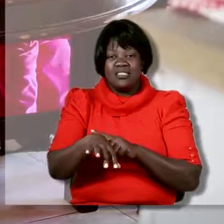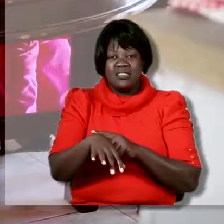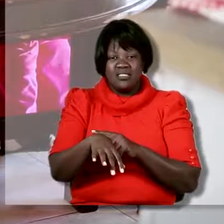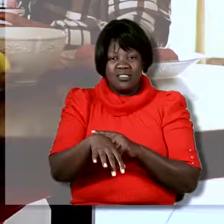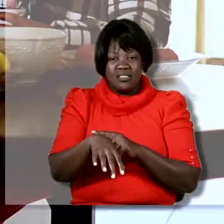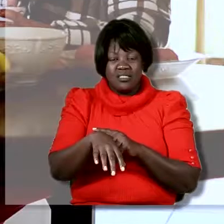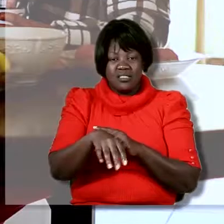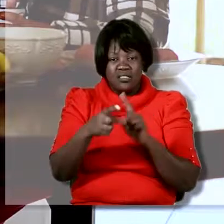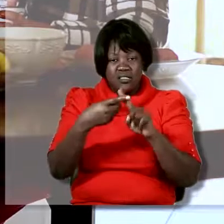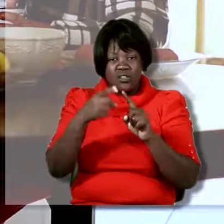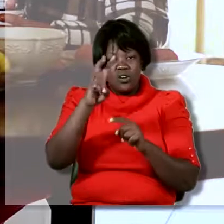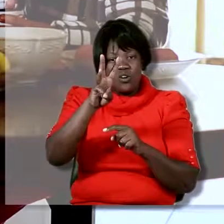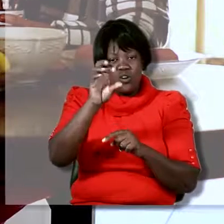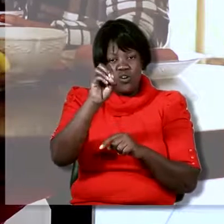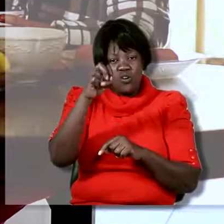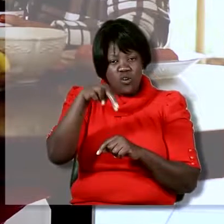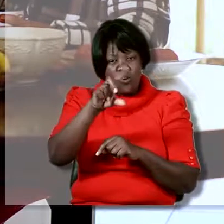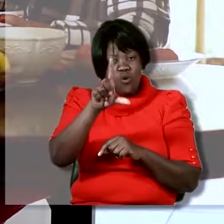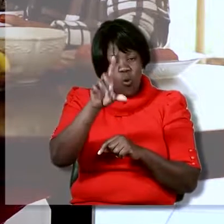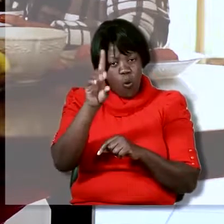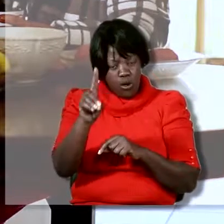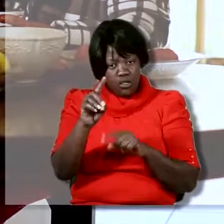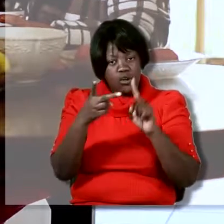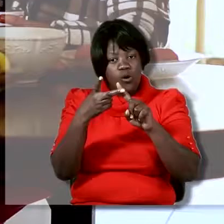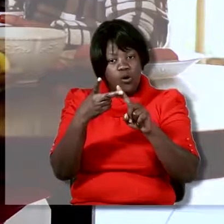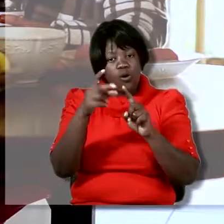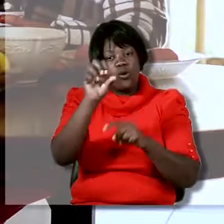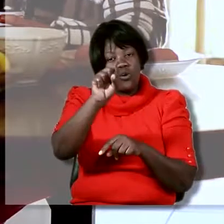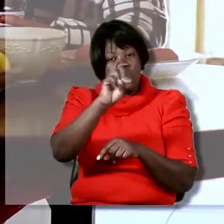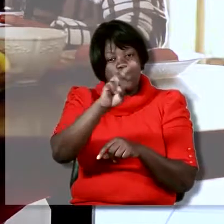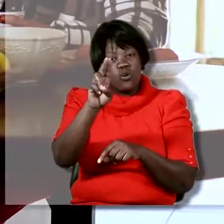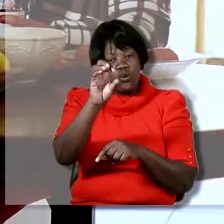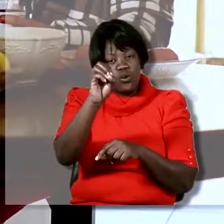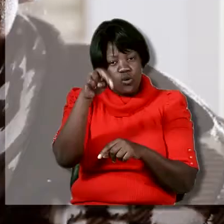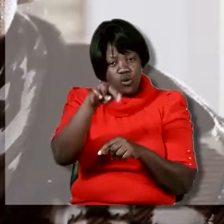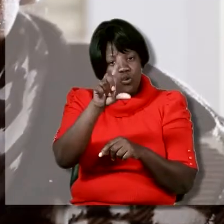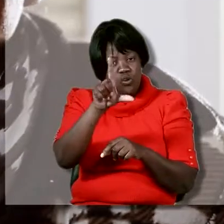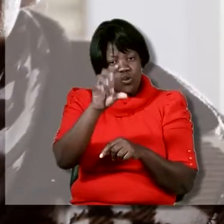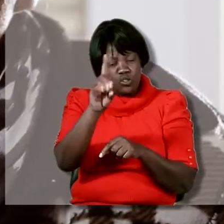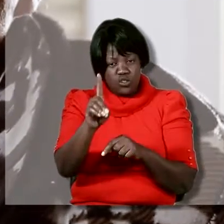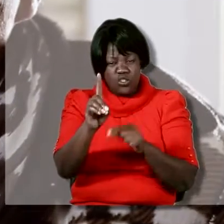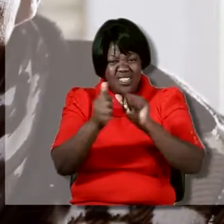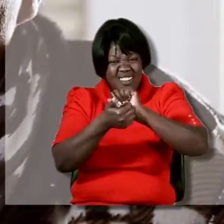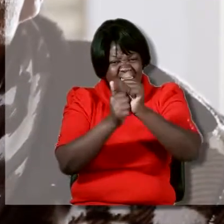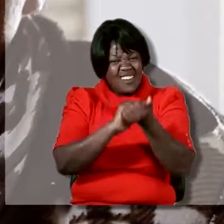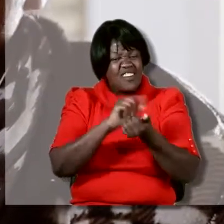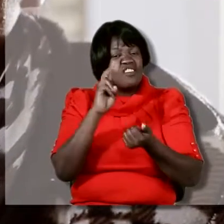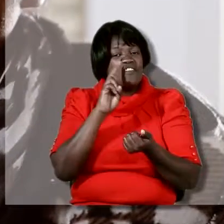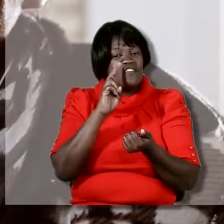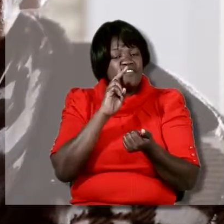should. So the verbs change into the past too. Like